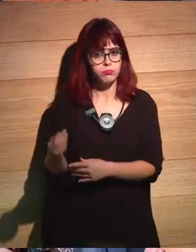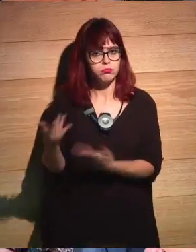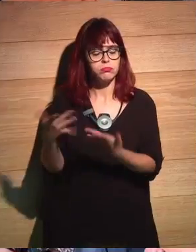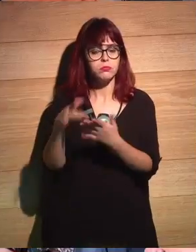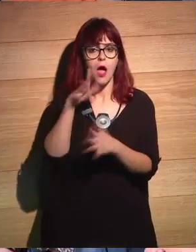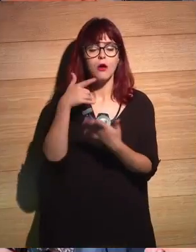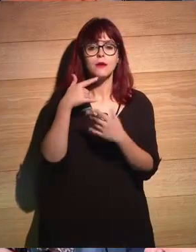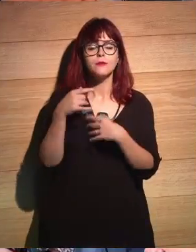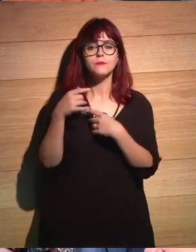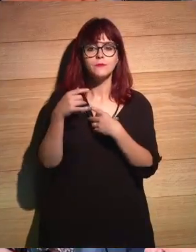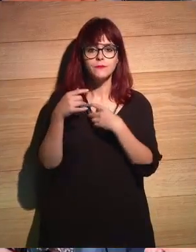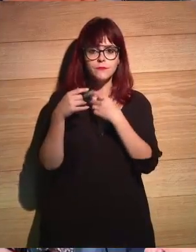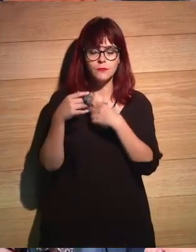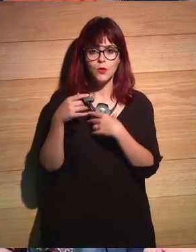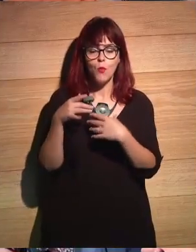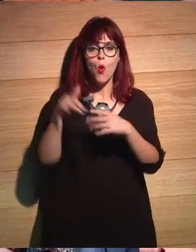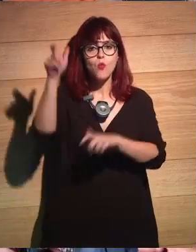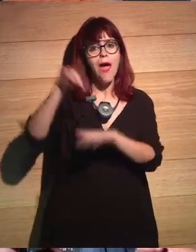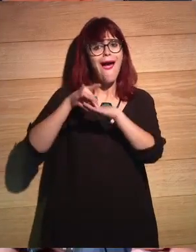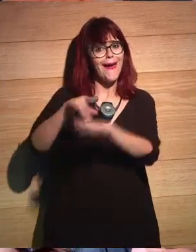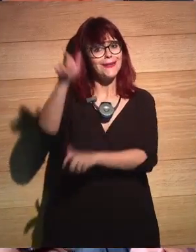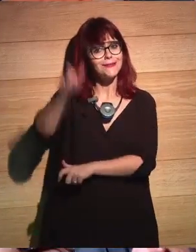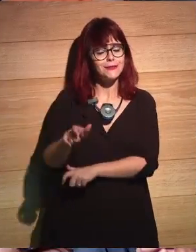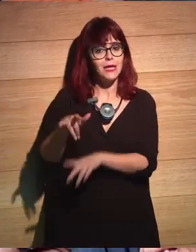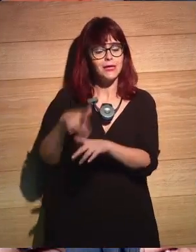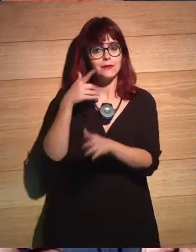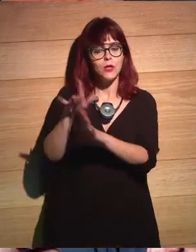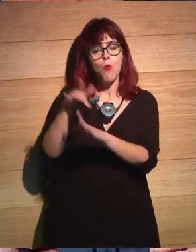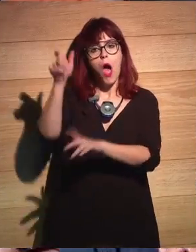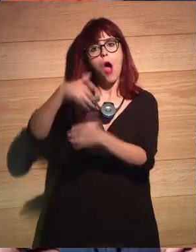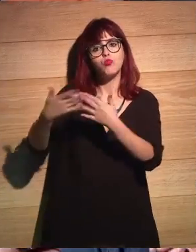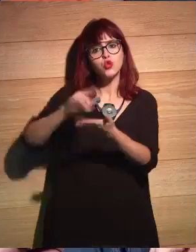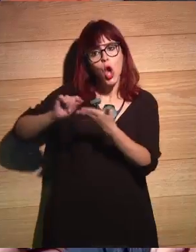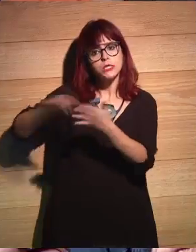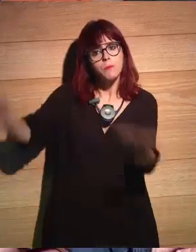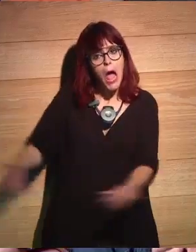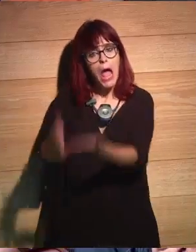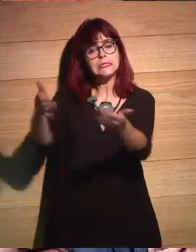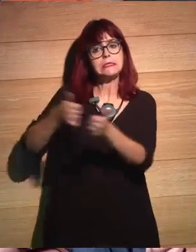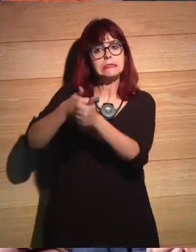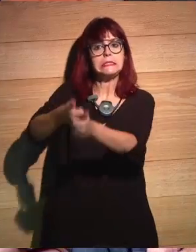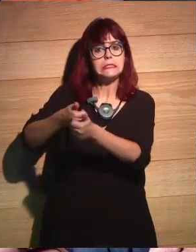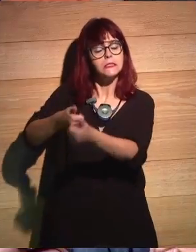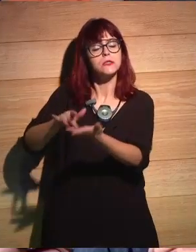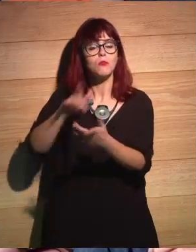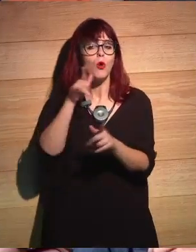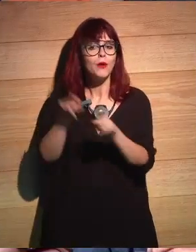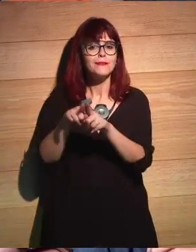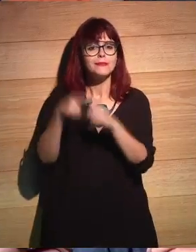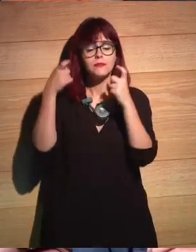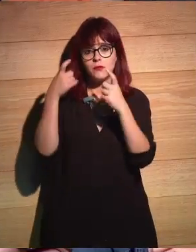ones. And there was an agent always behind writers that was promoting the writer, and